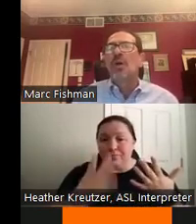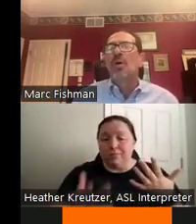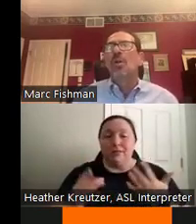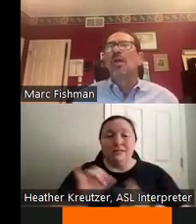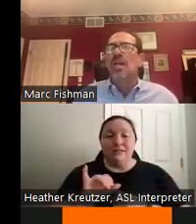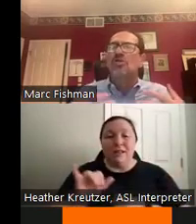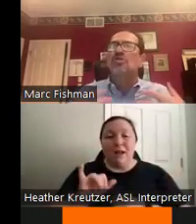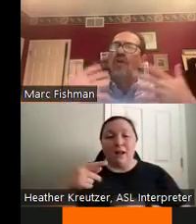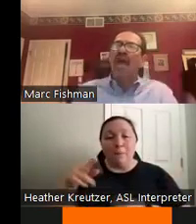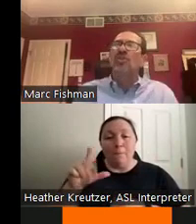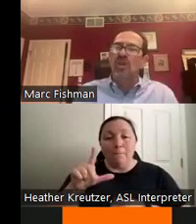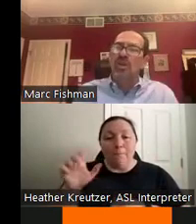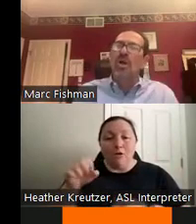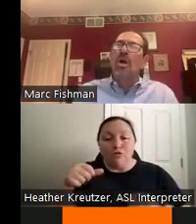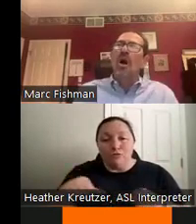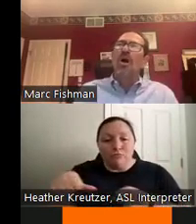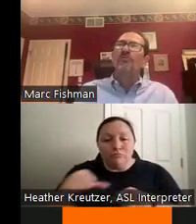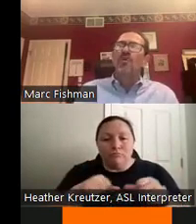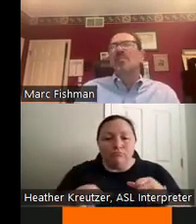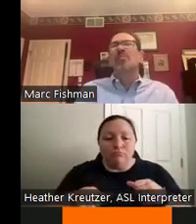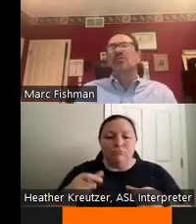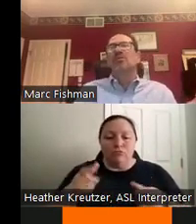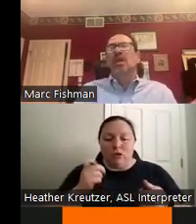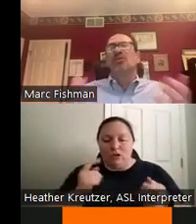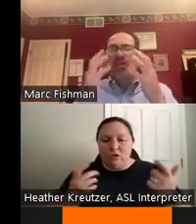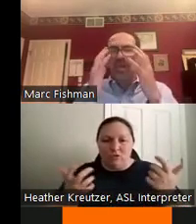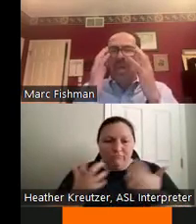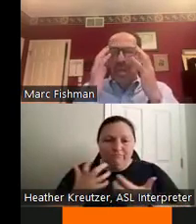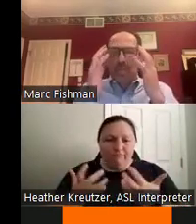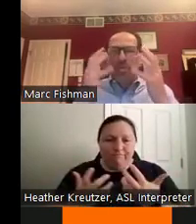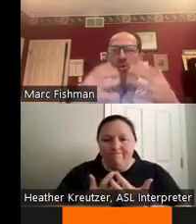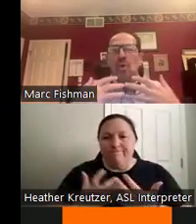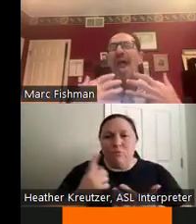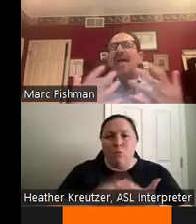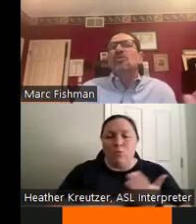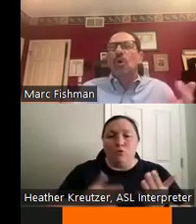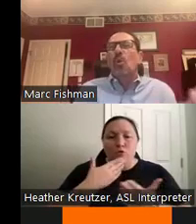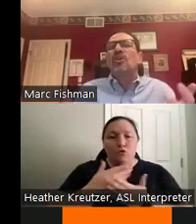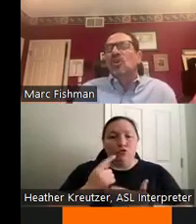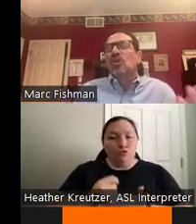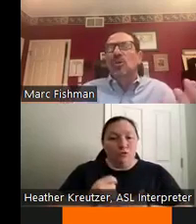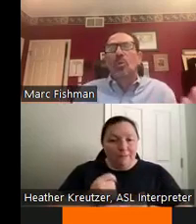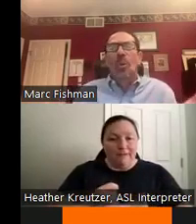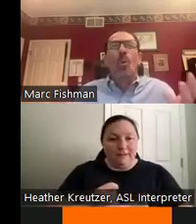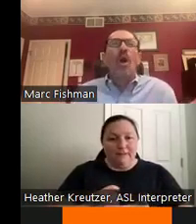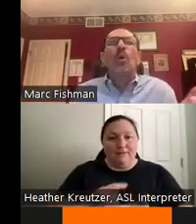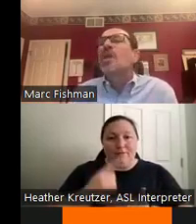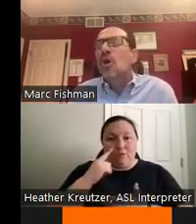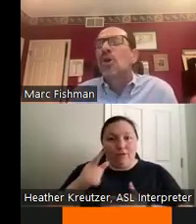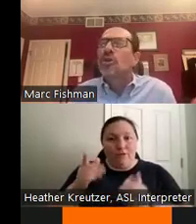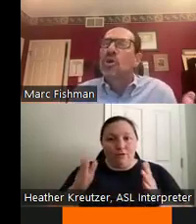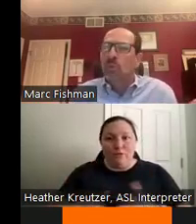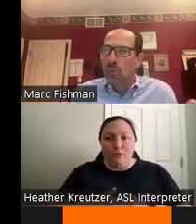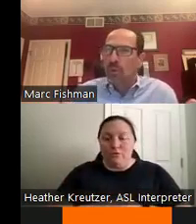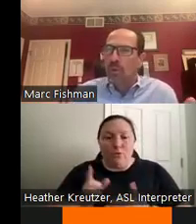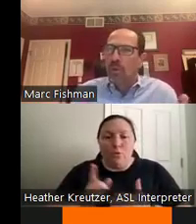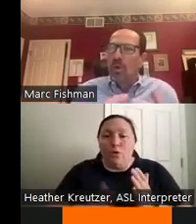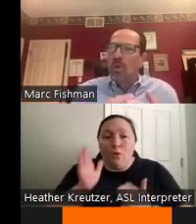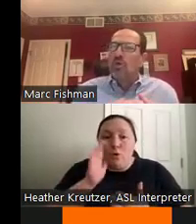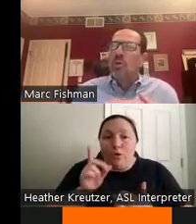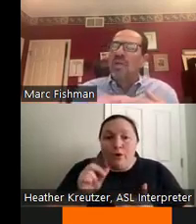fairly typical interaction of treatment presentation to ask the question, well, what are we going to